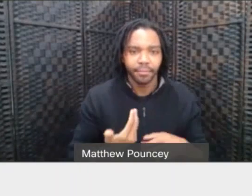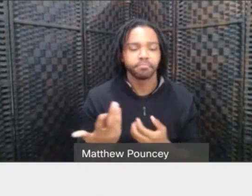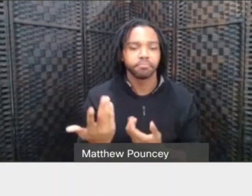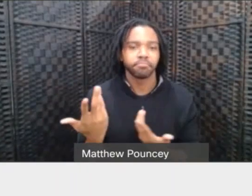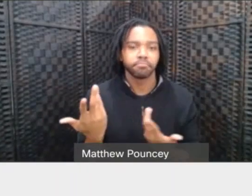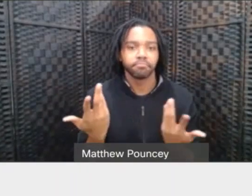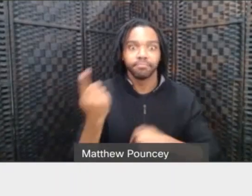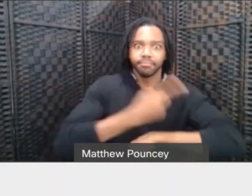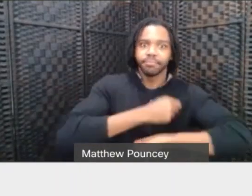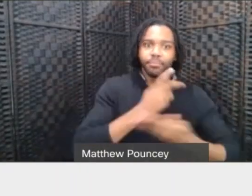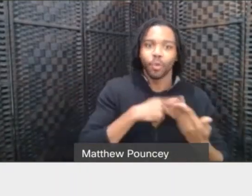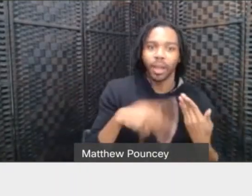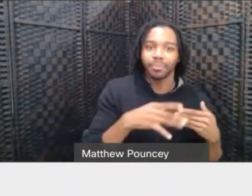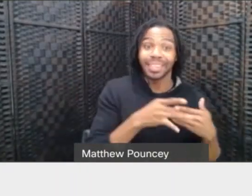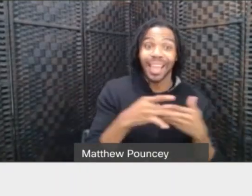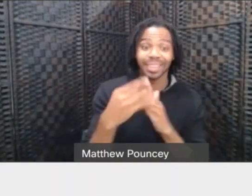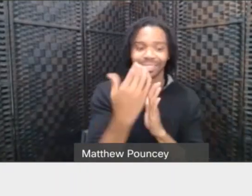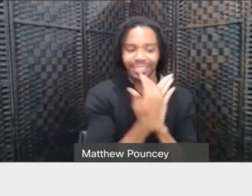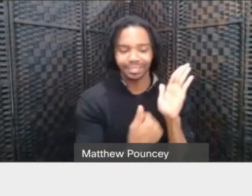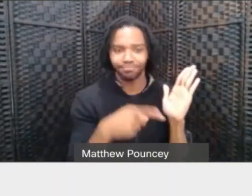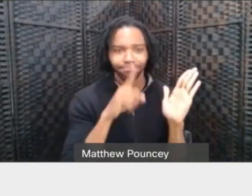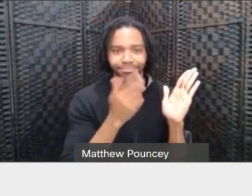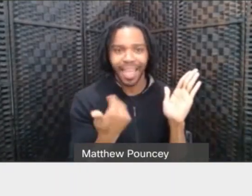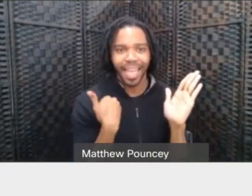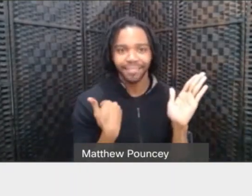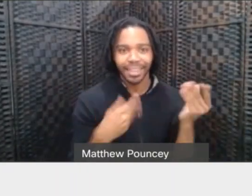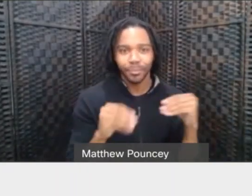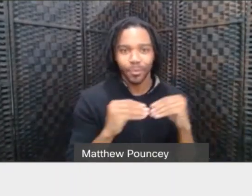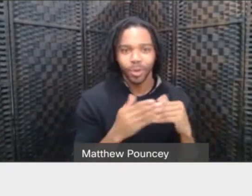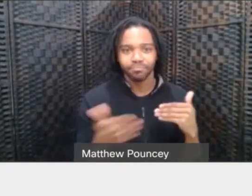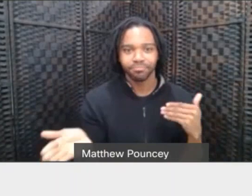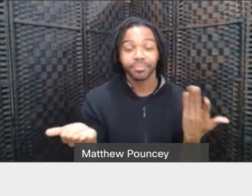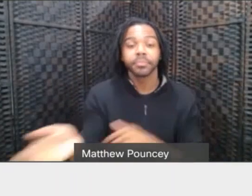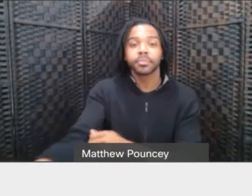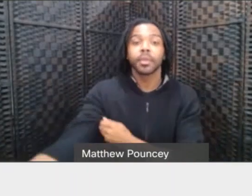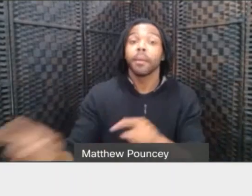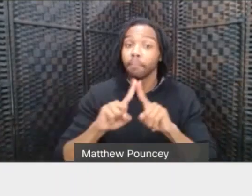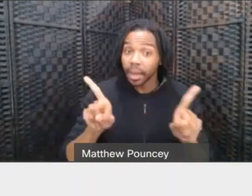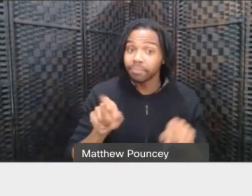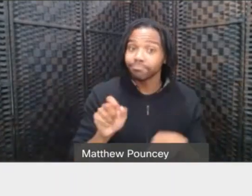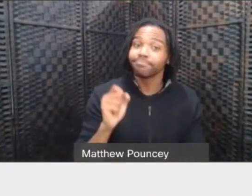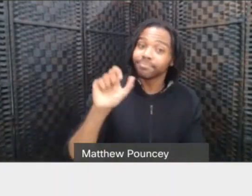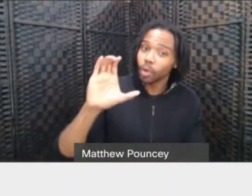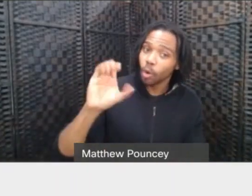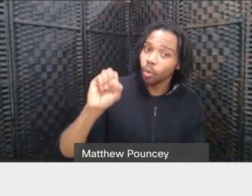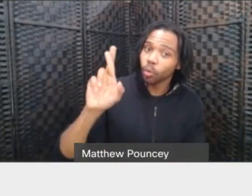day program guidance anymore, but I can direct you to the link to